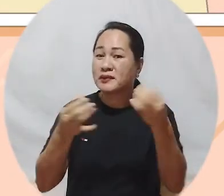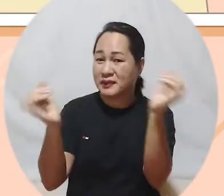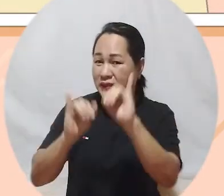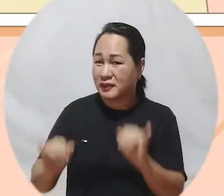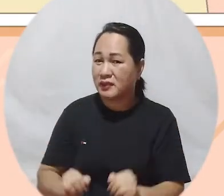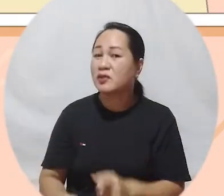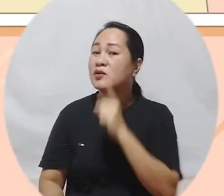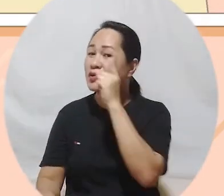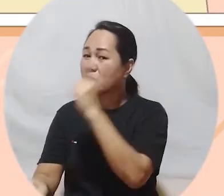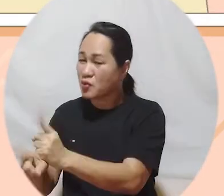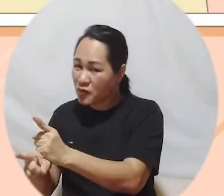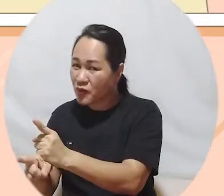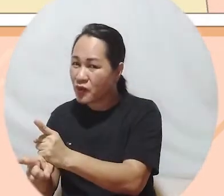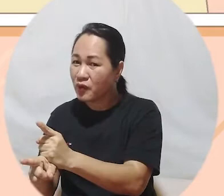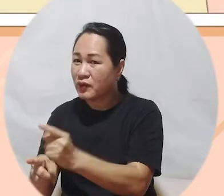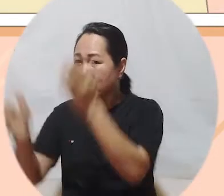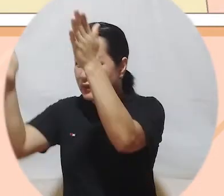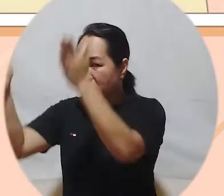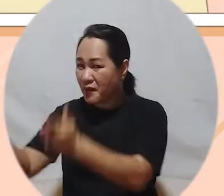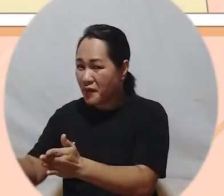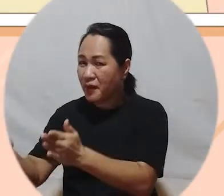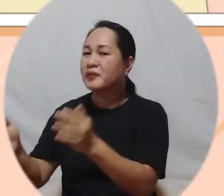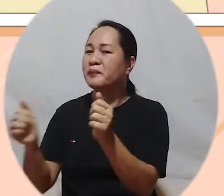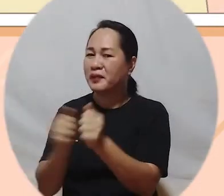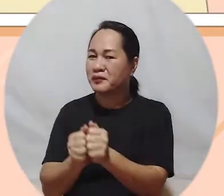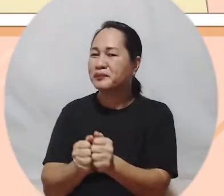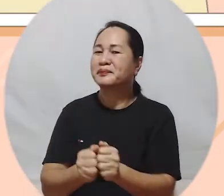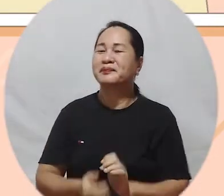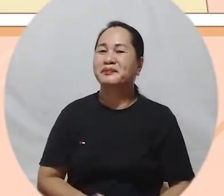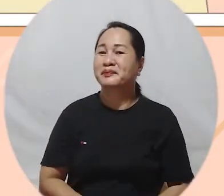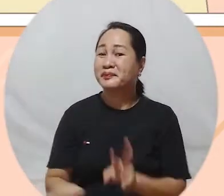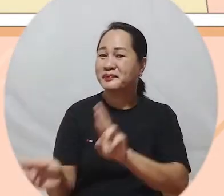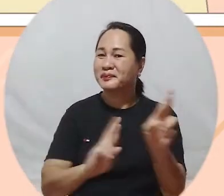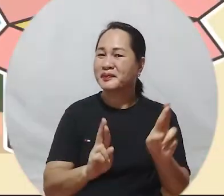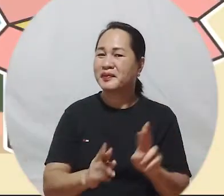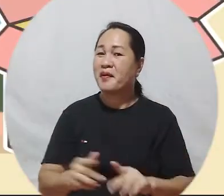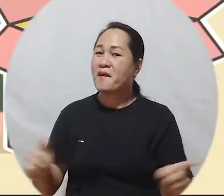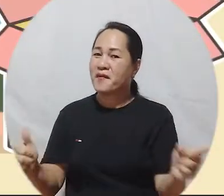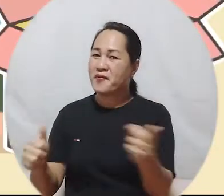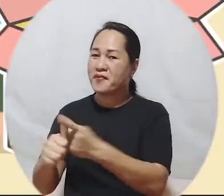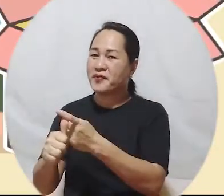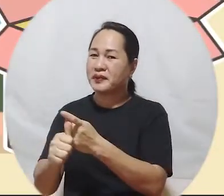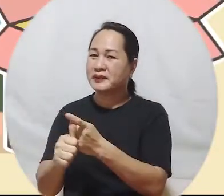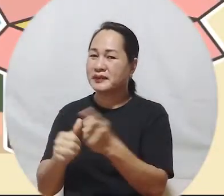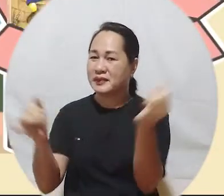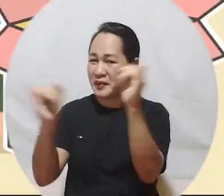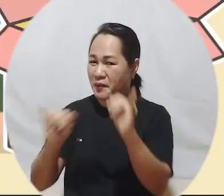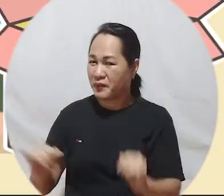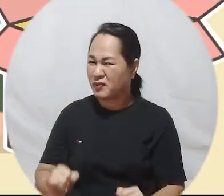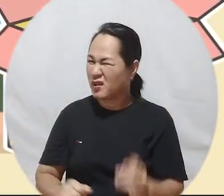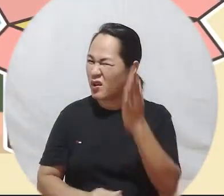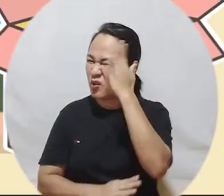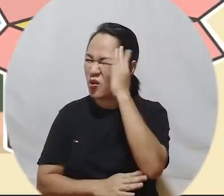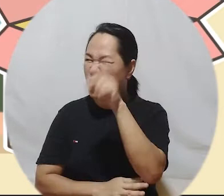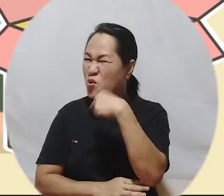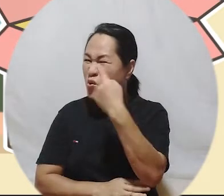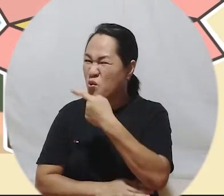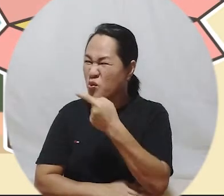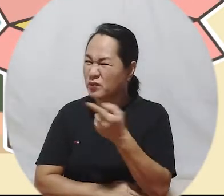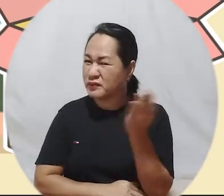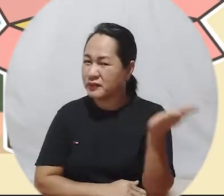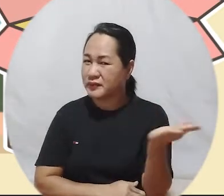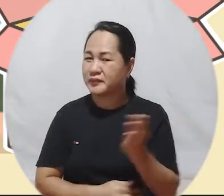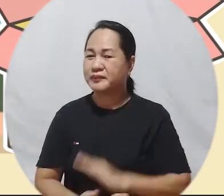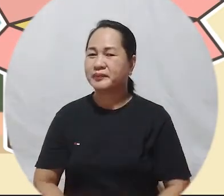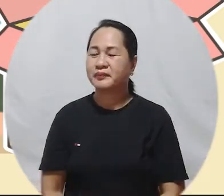characters inside the correct column they belong to. Are you ready? Here's the first character. Do you know who